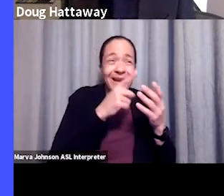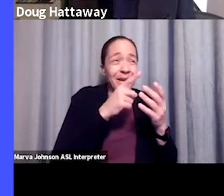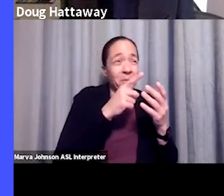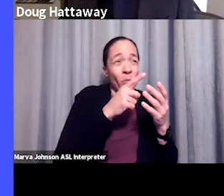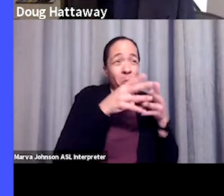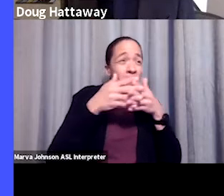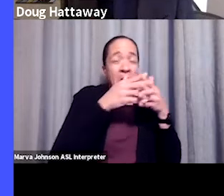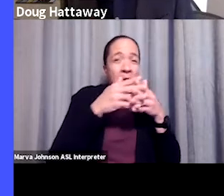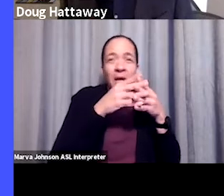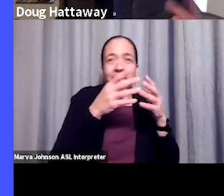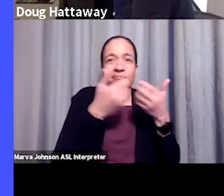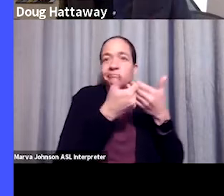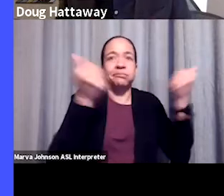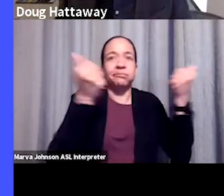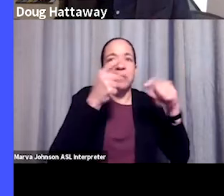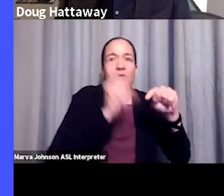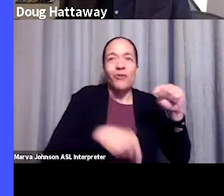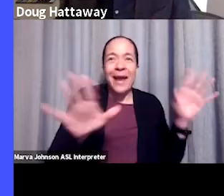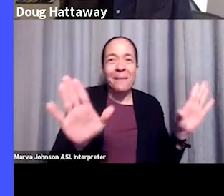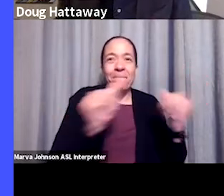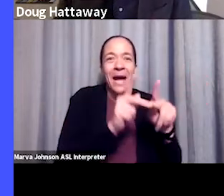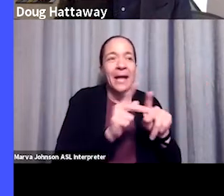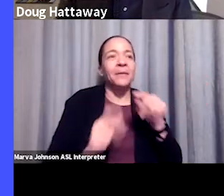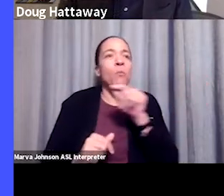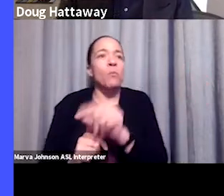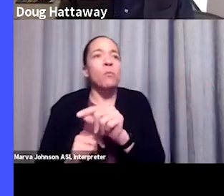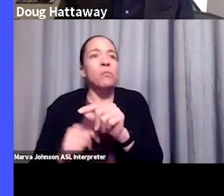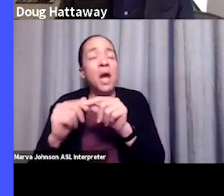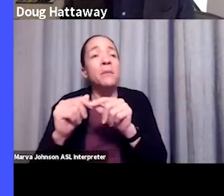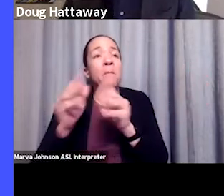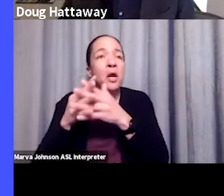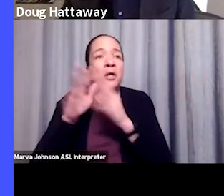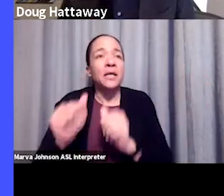which is what the president said, look how people responded.